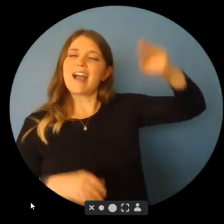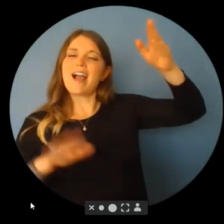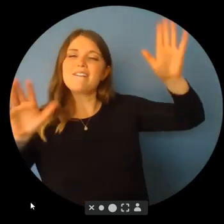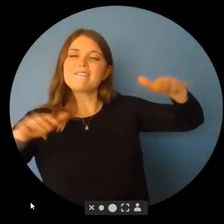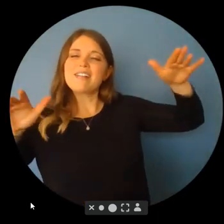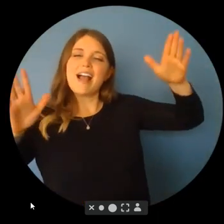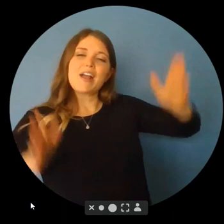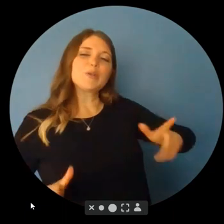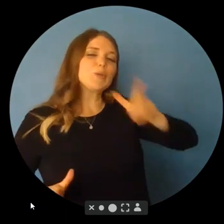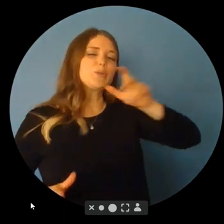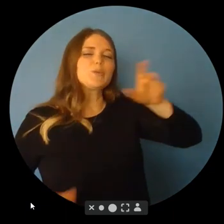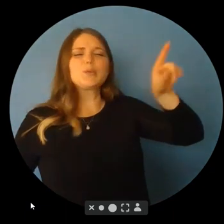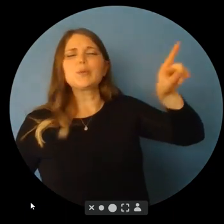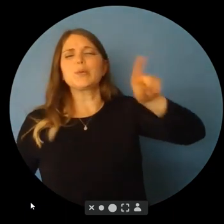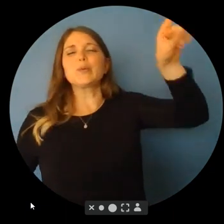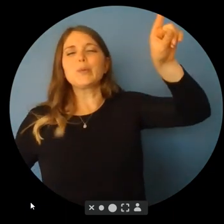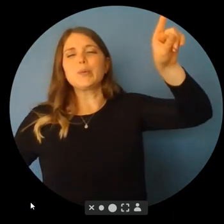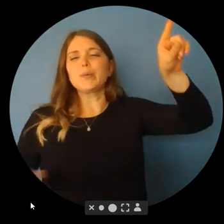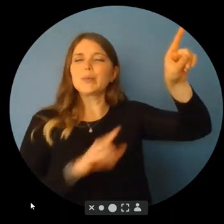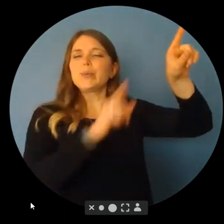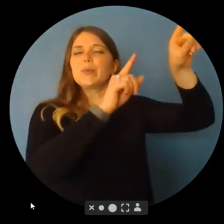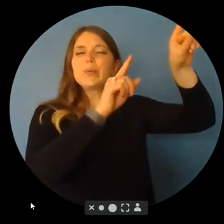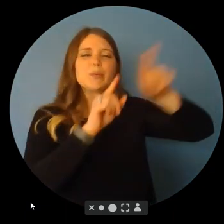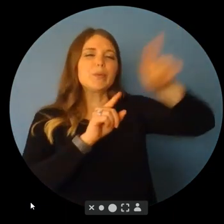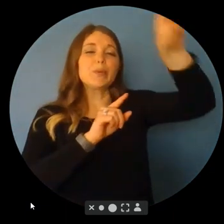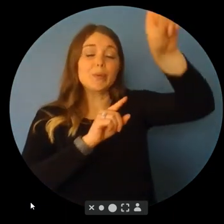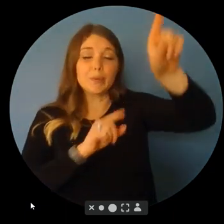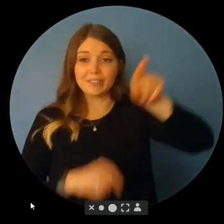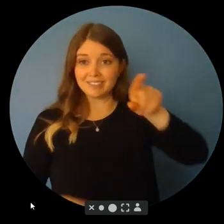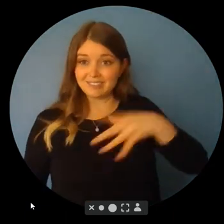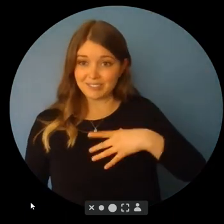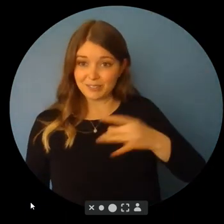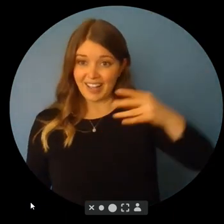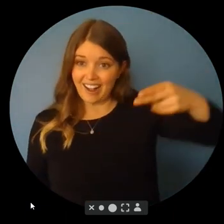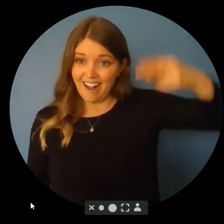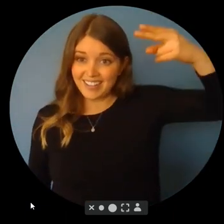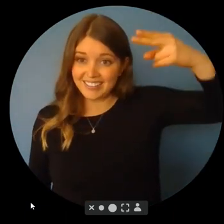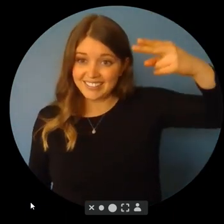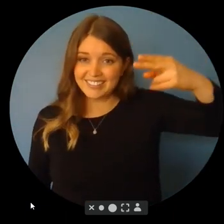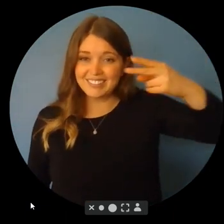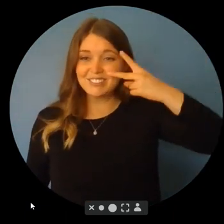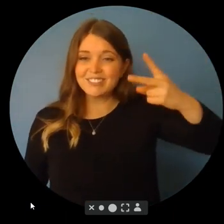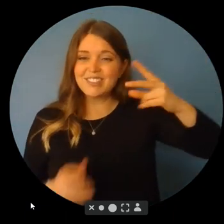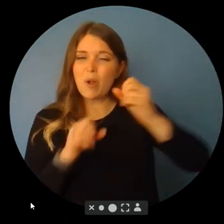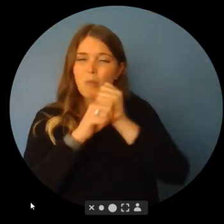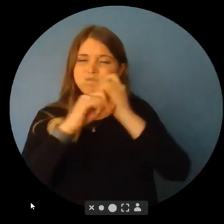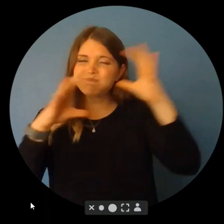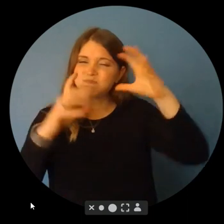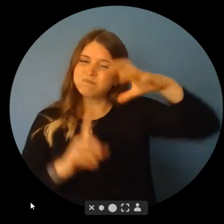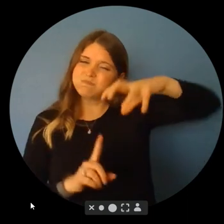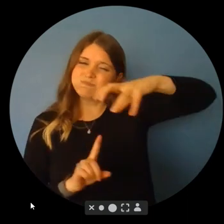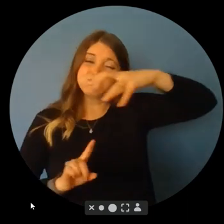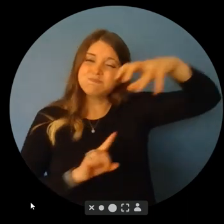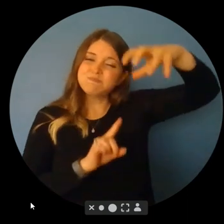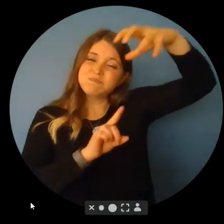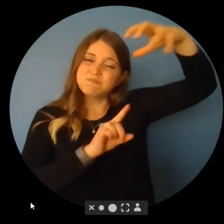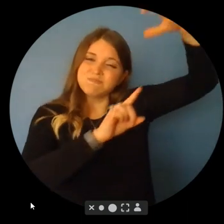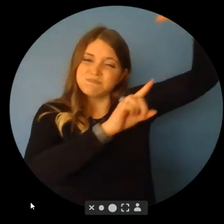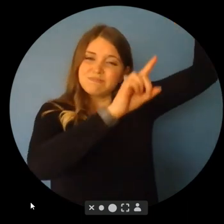heights. Oh, do you like heights? Yeah, riding in the balloon all the way up to the castle.